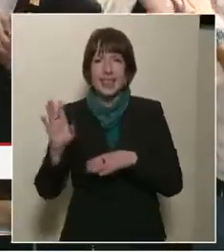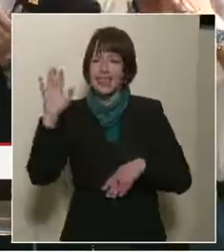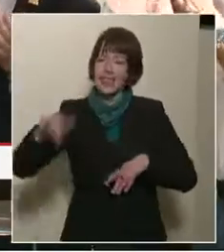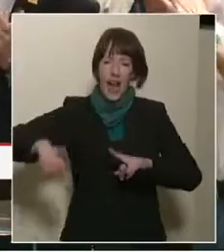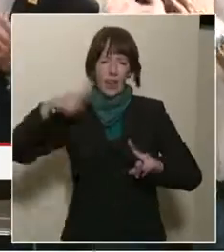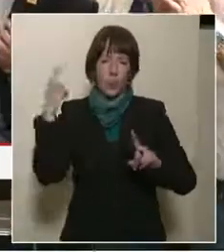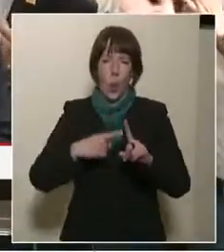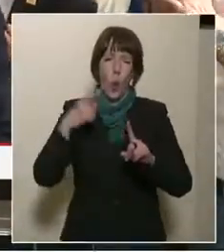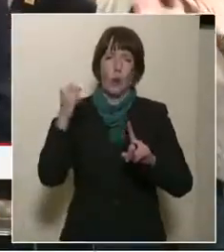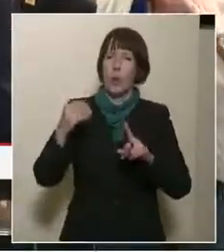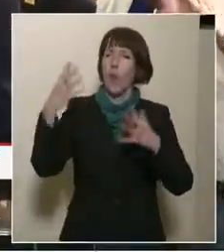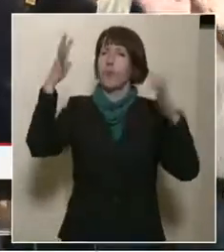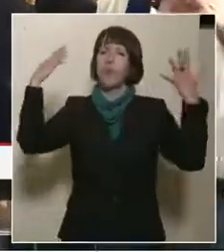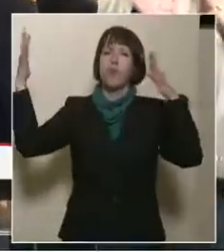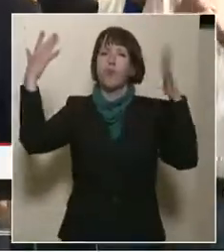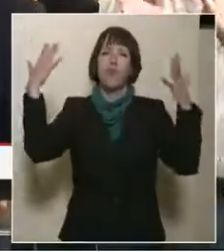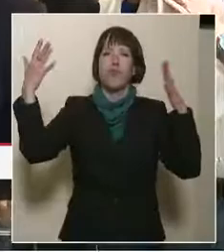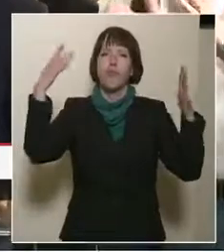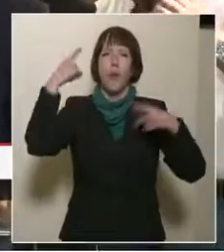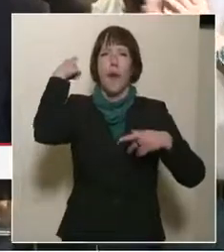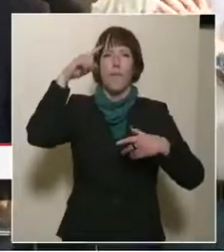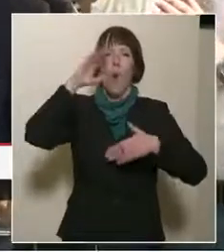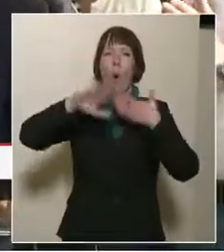all the work that you all have done.